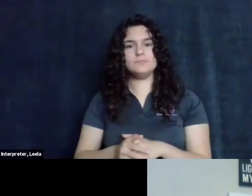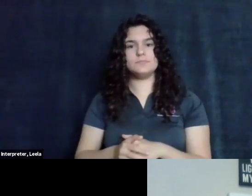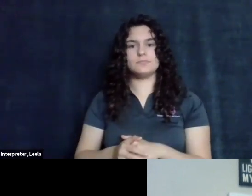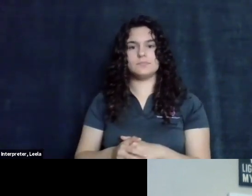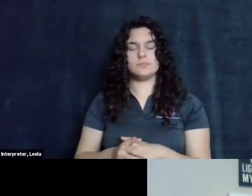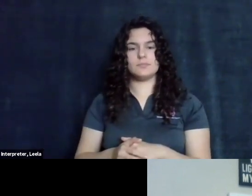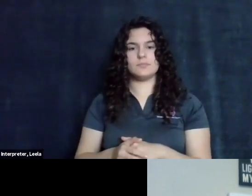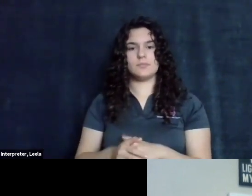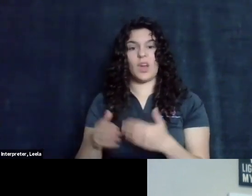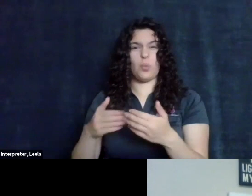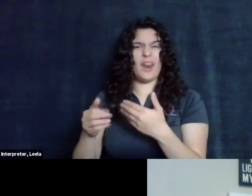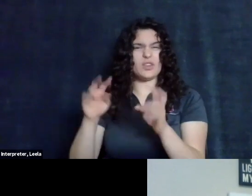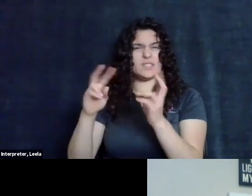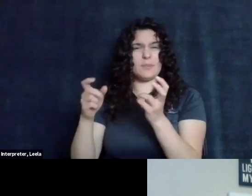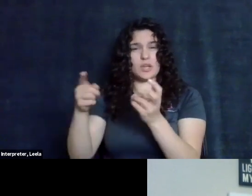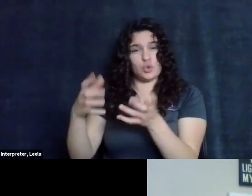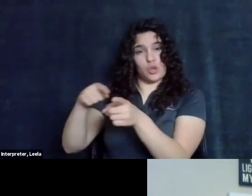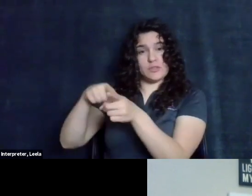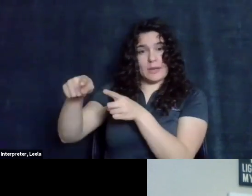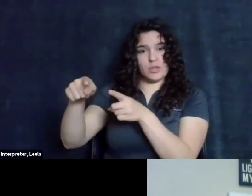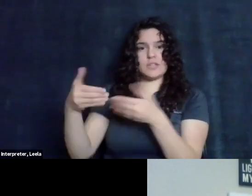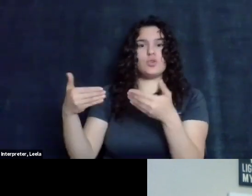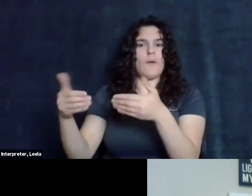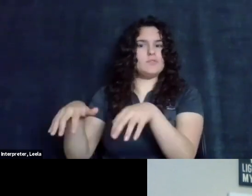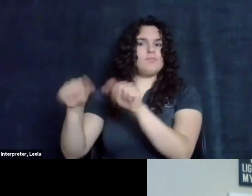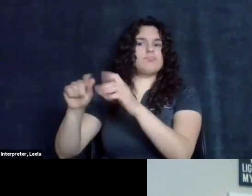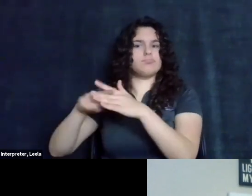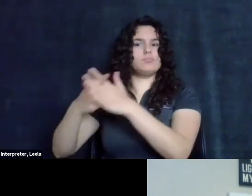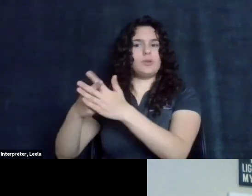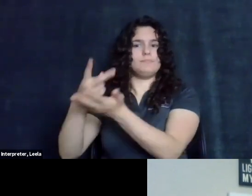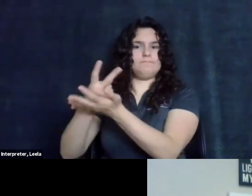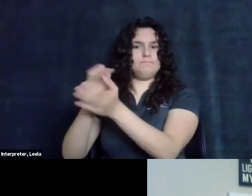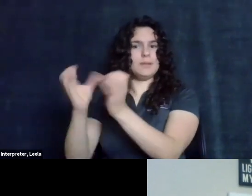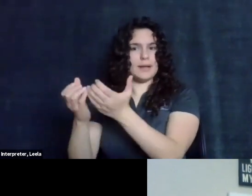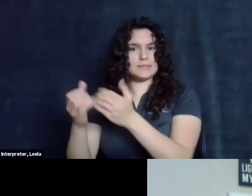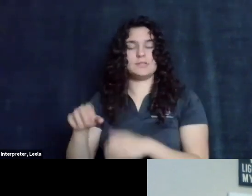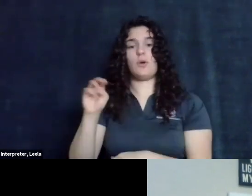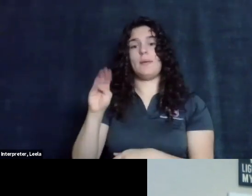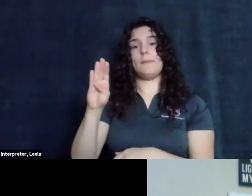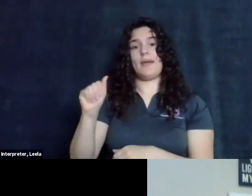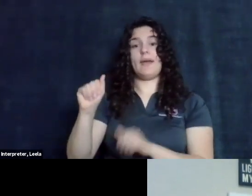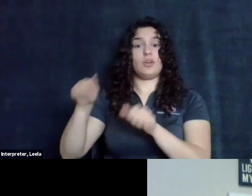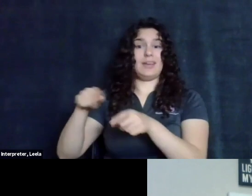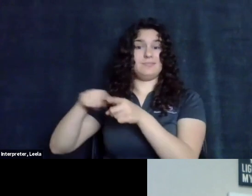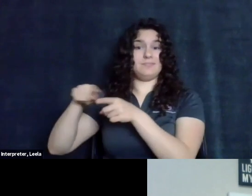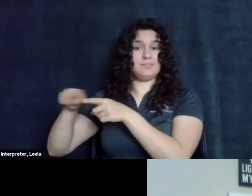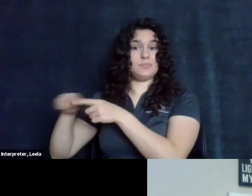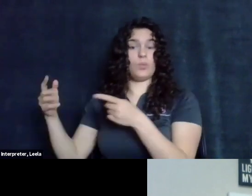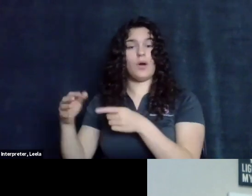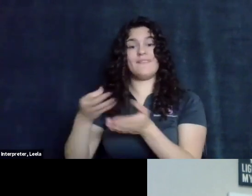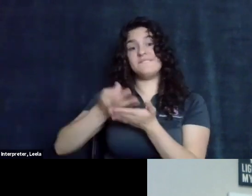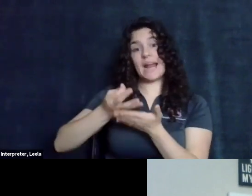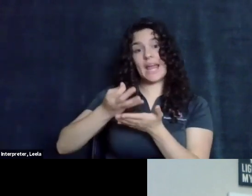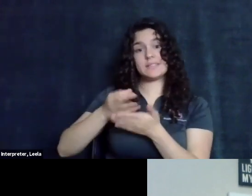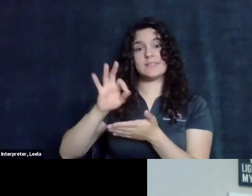subjects they would like to specialize in. So we have MBAs, you can specialize in finance,